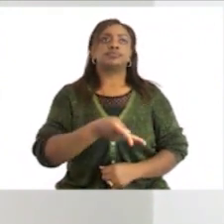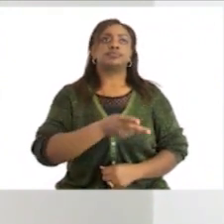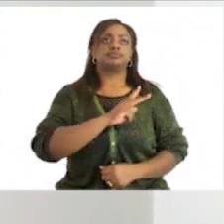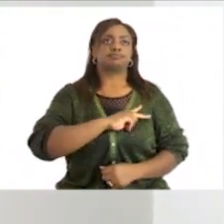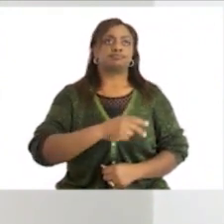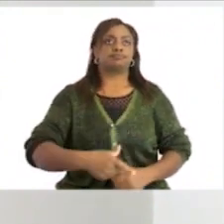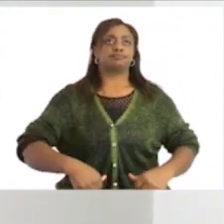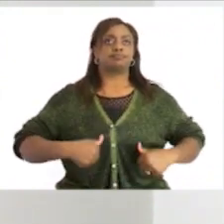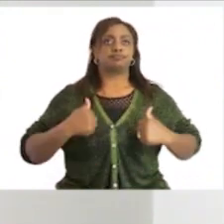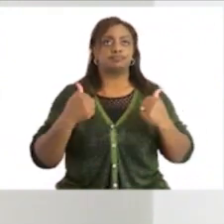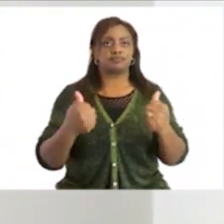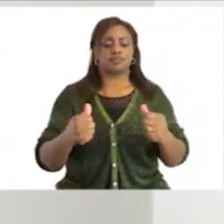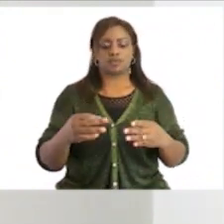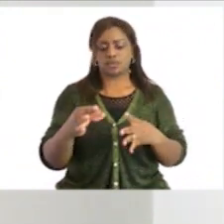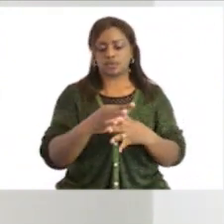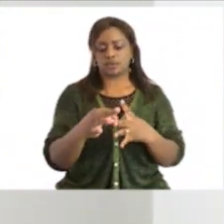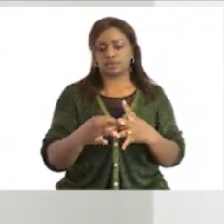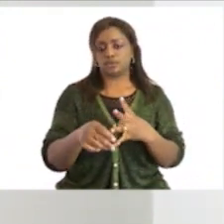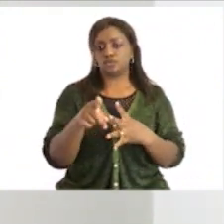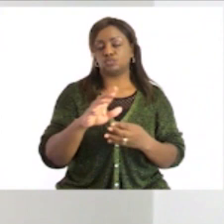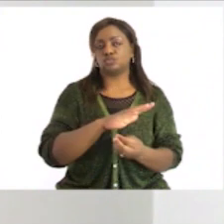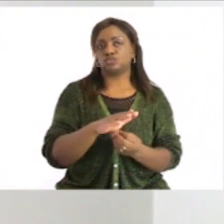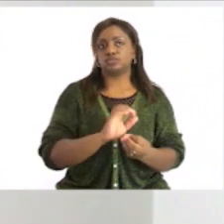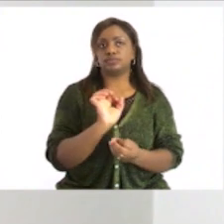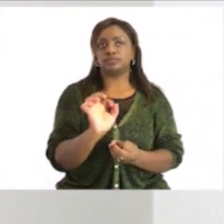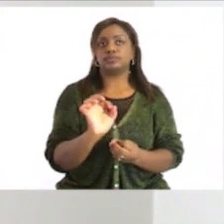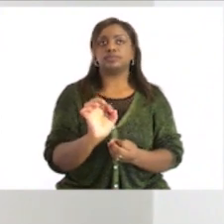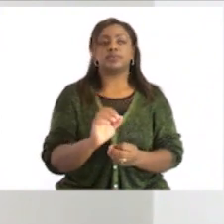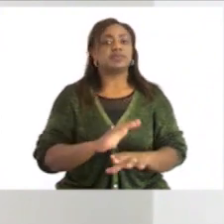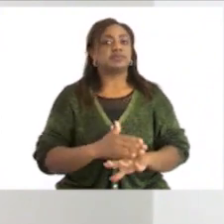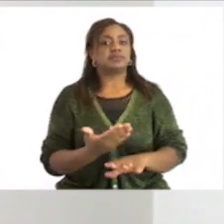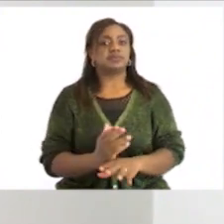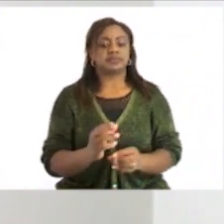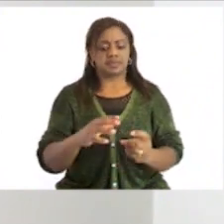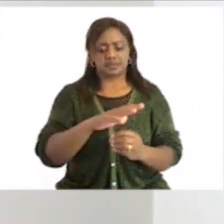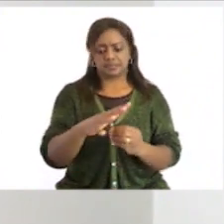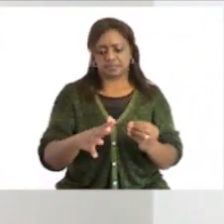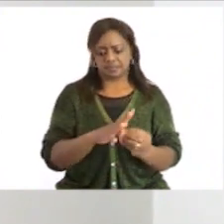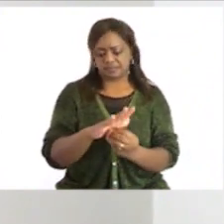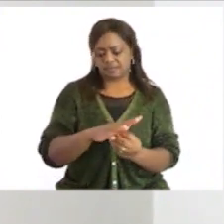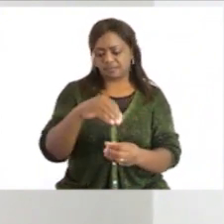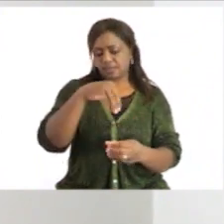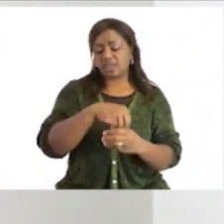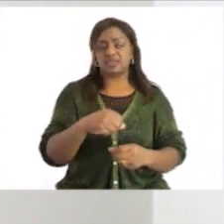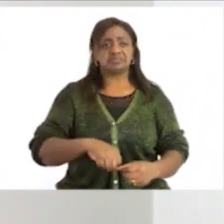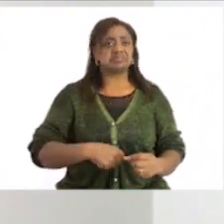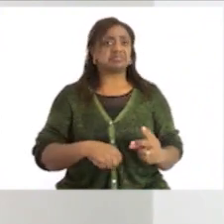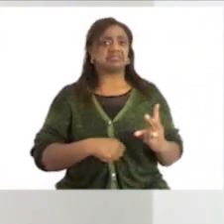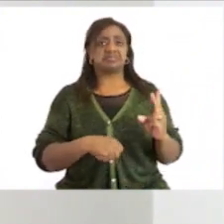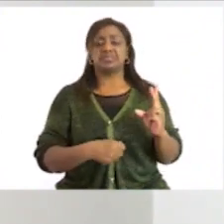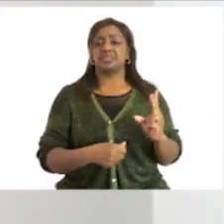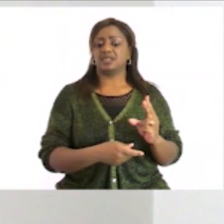you and your family. So the thing is, when someone in your family gets sick, it affects the whole family. Let's say,